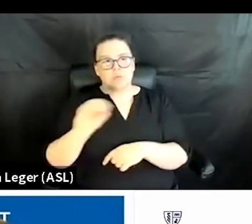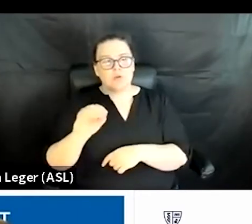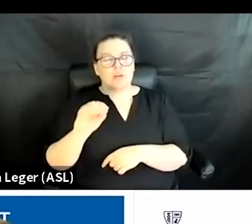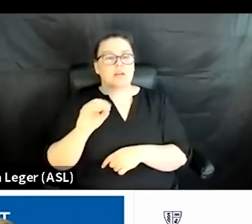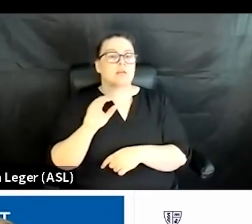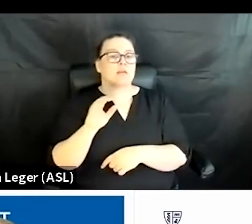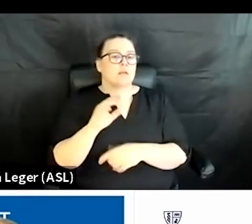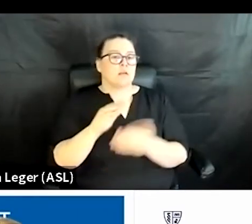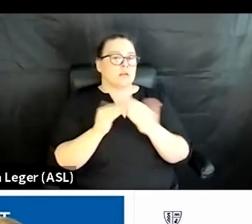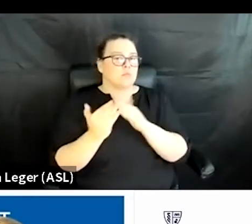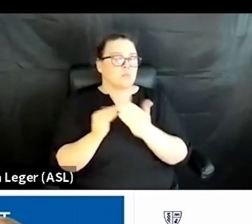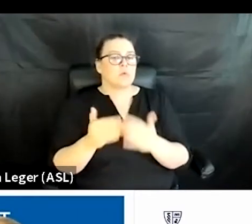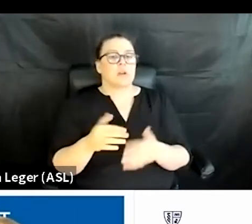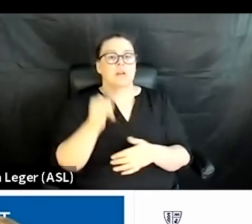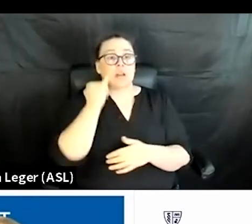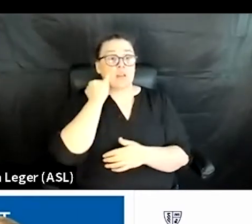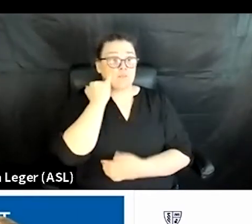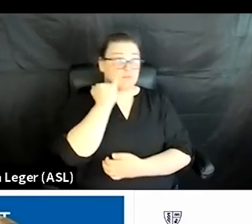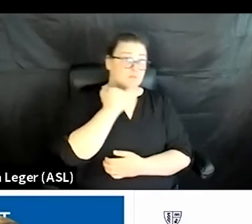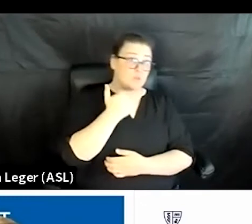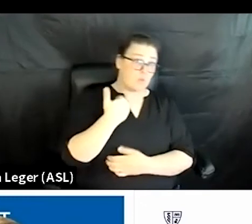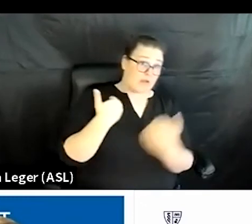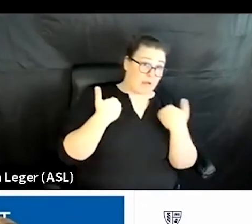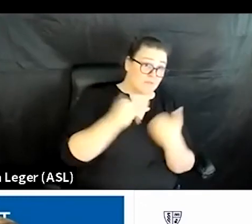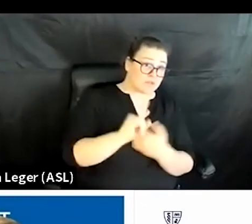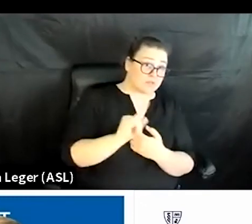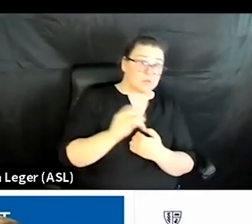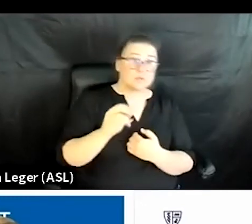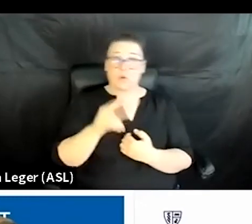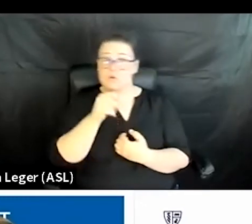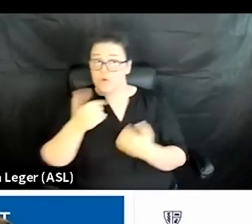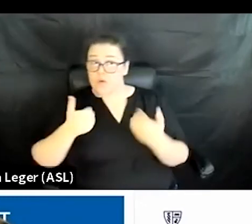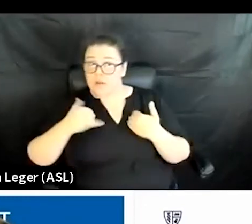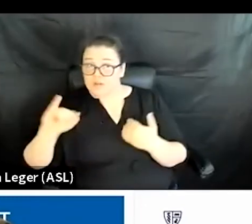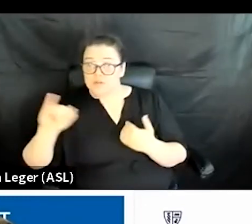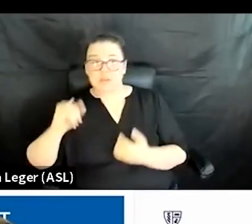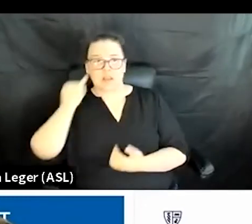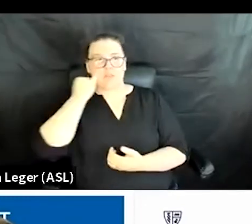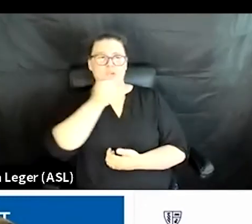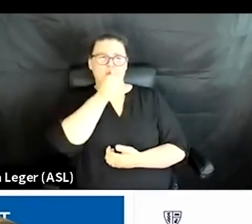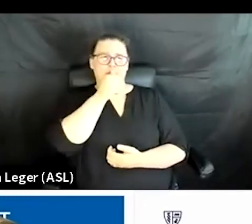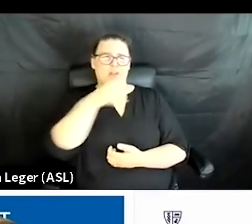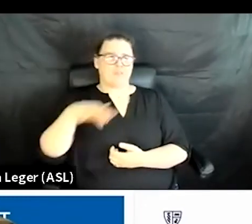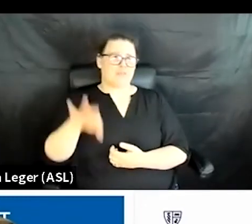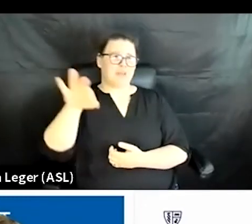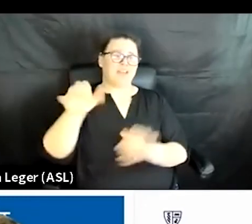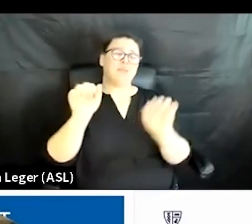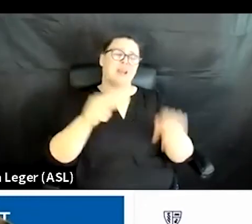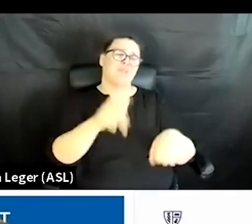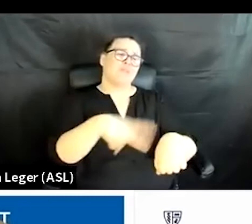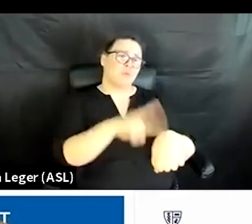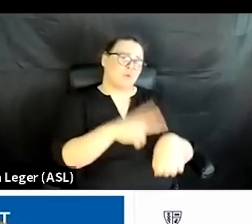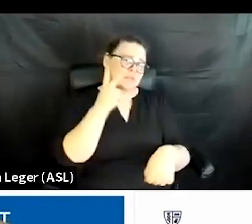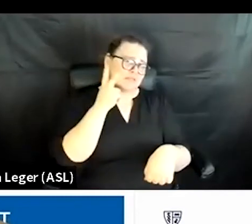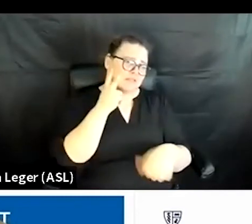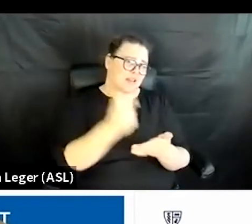insured, if you're underinsured, if you don't have insurance, that's also another issue. If you're doing private pay, of course, you can see a therapist. But if you have to wait because